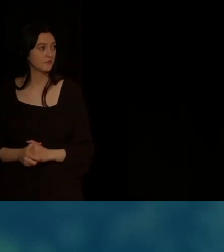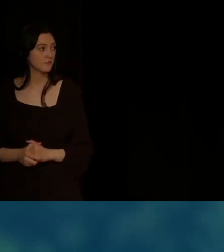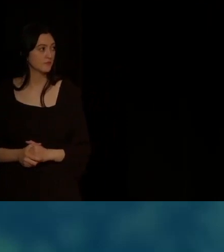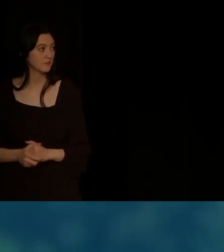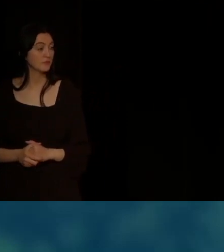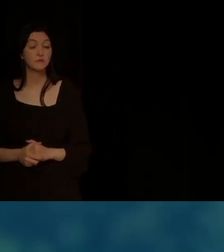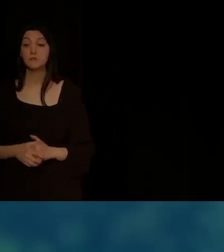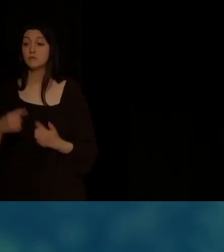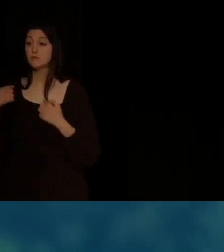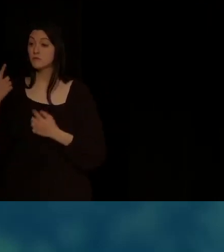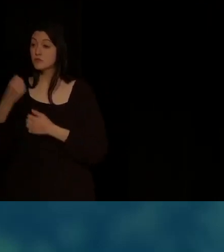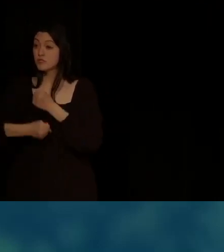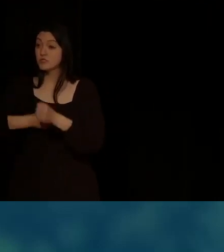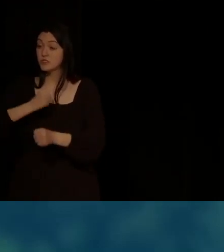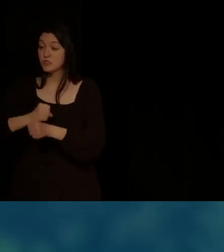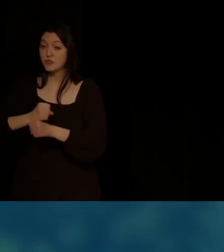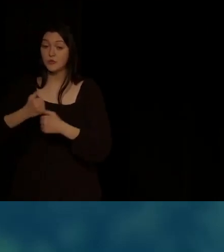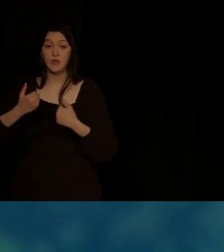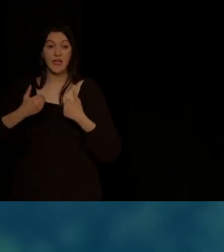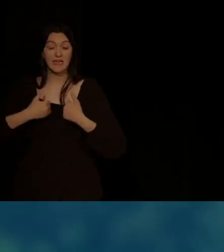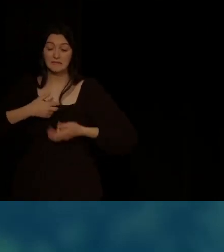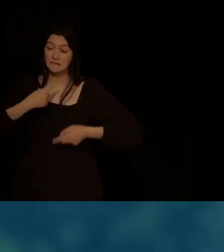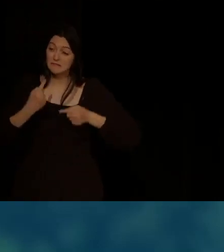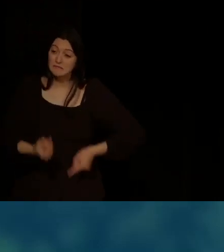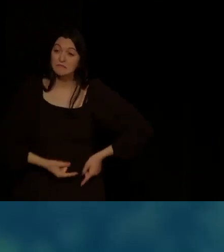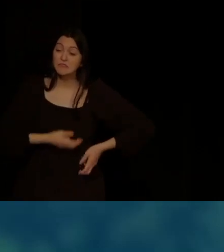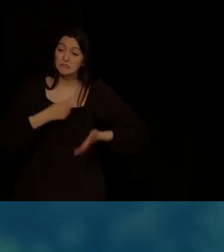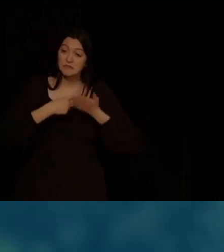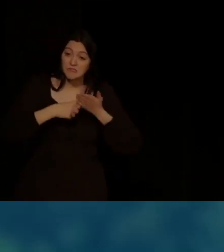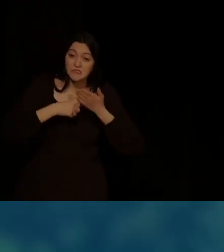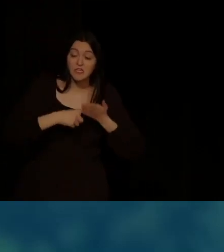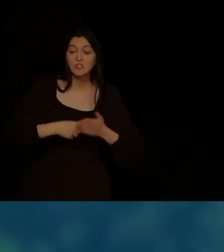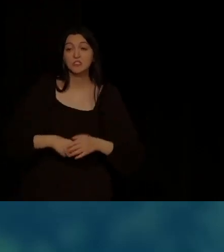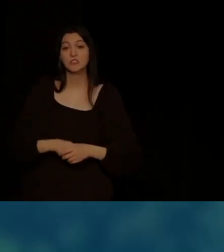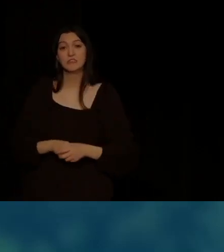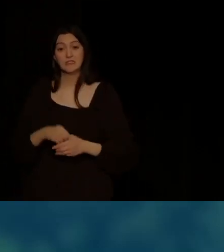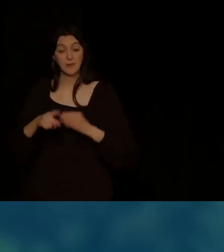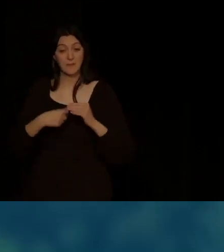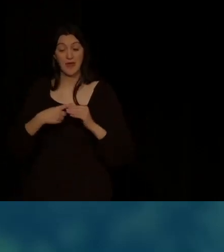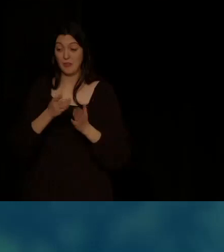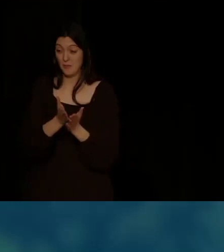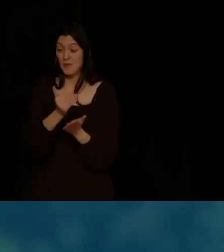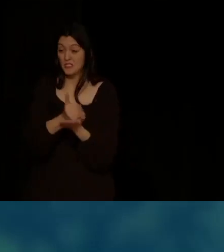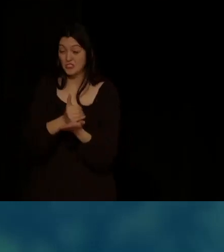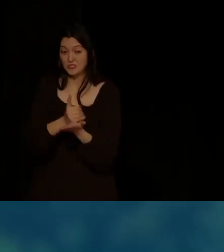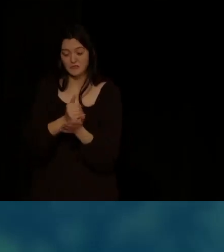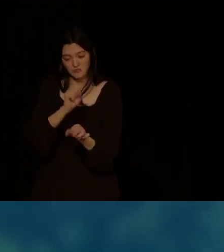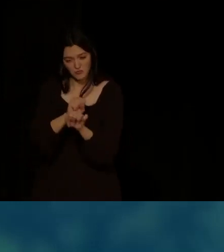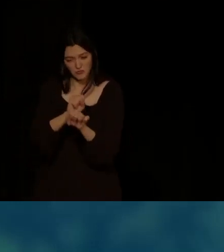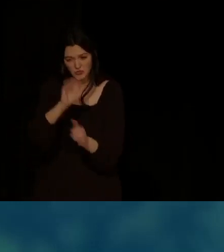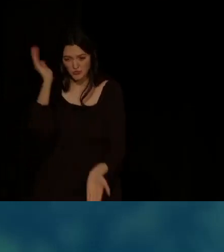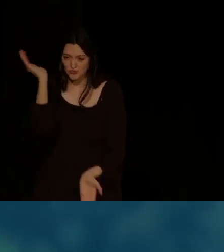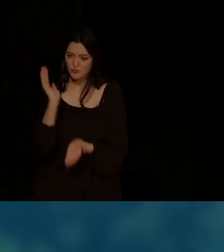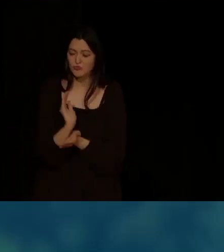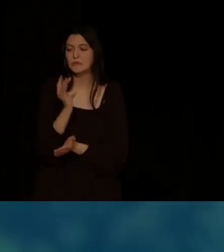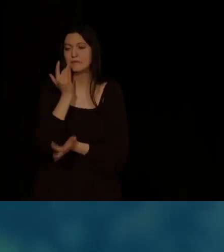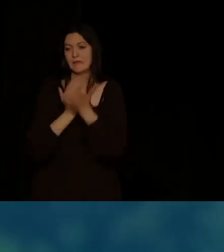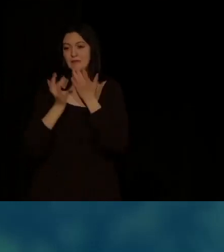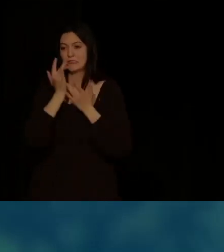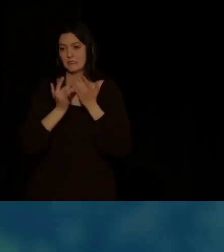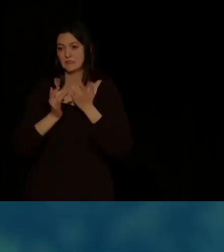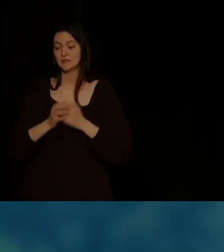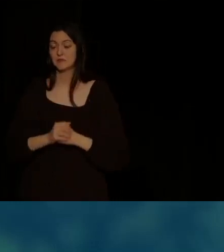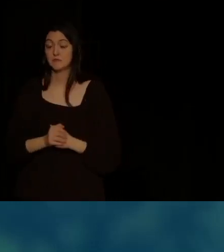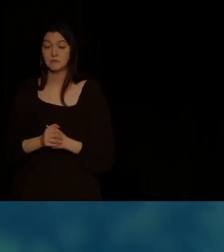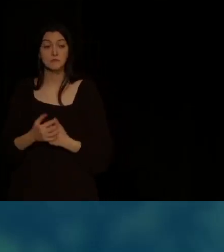Over the past year, we had difficult discussions about the county's budget, and we worked to reduce the deficit.